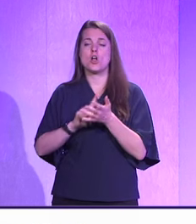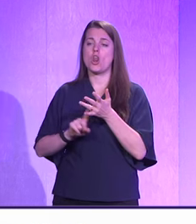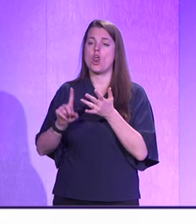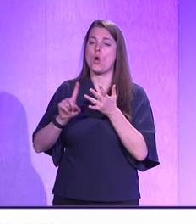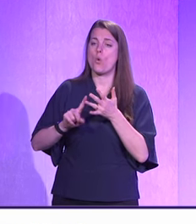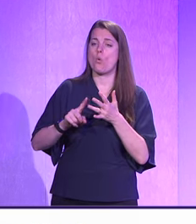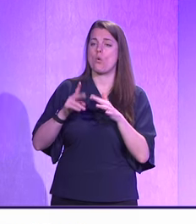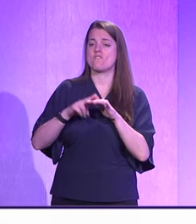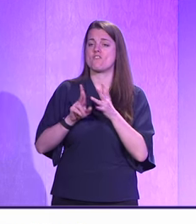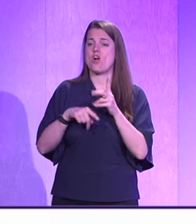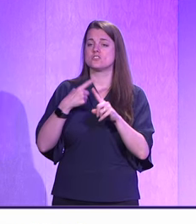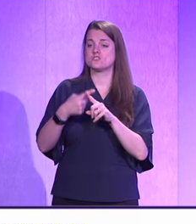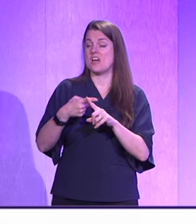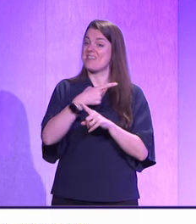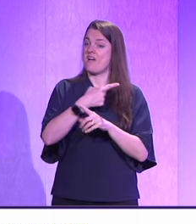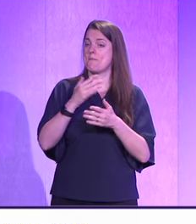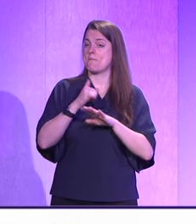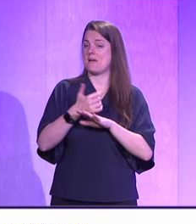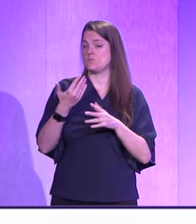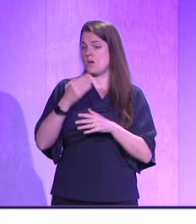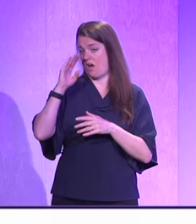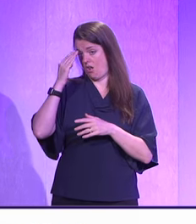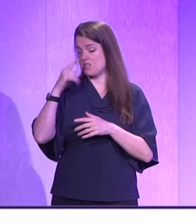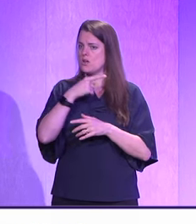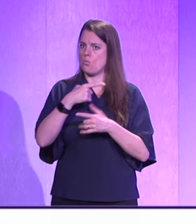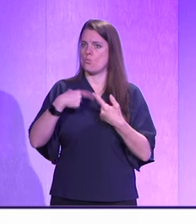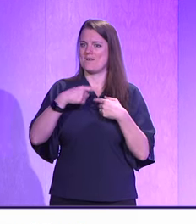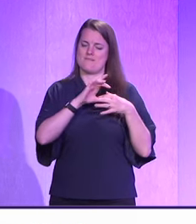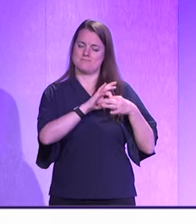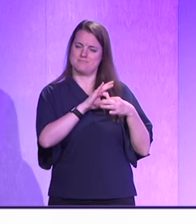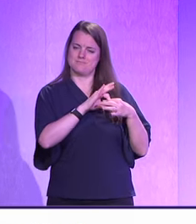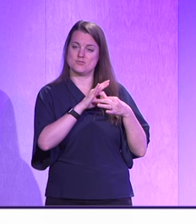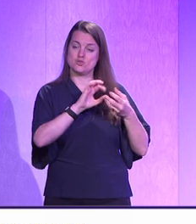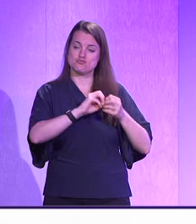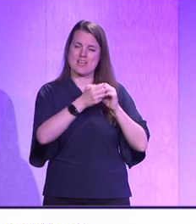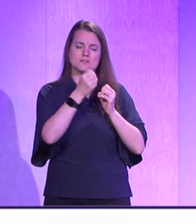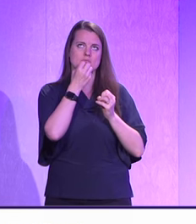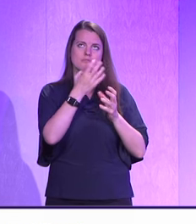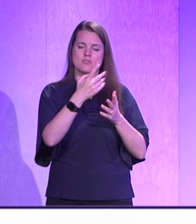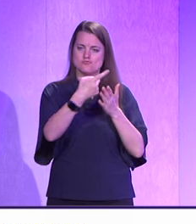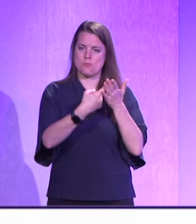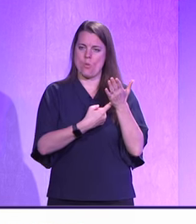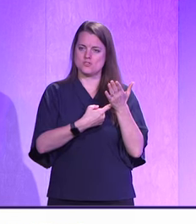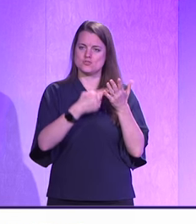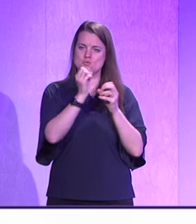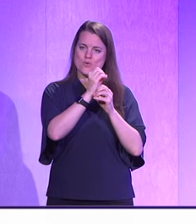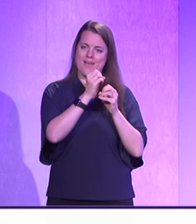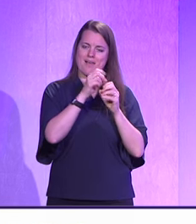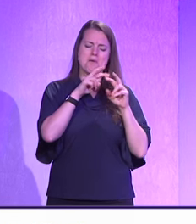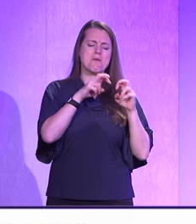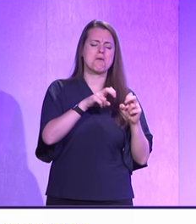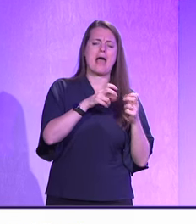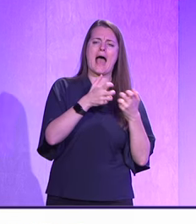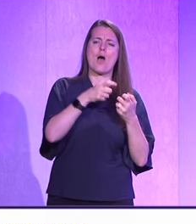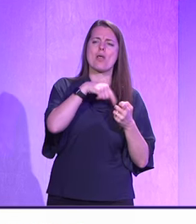published a really amazing report from them. We worked with them to kind of understand how they'd used fast flow techniques,